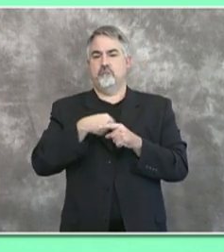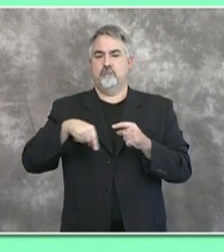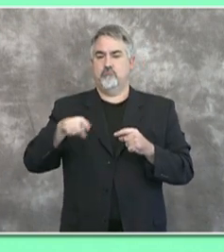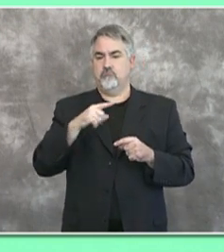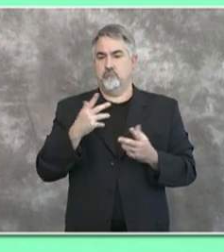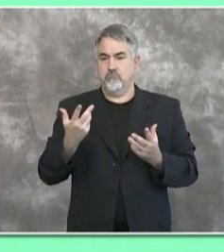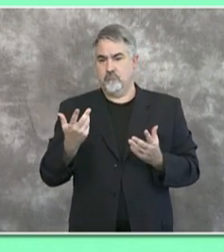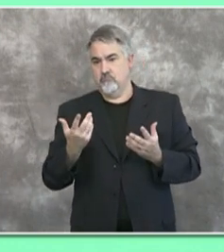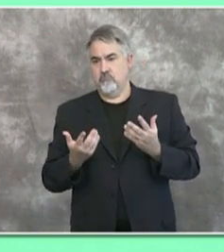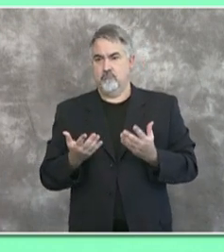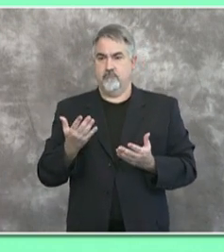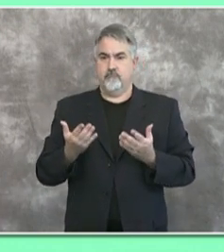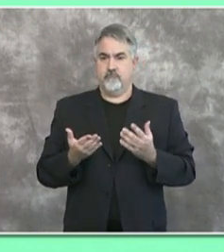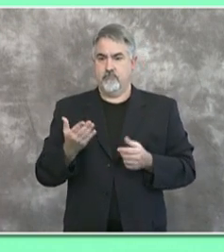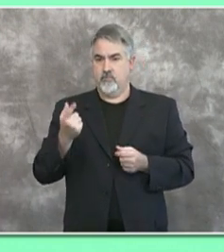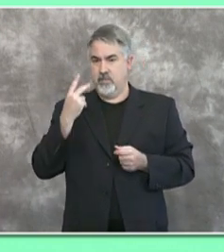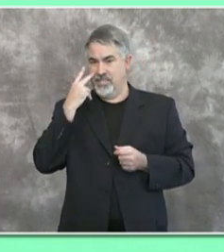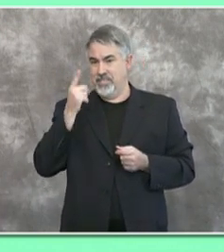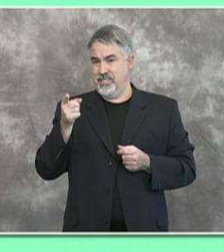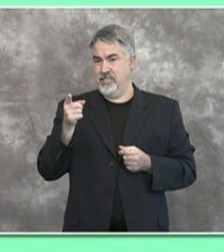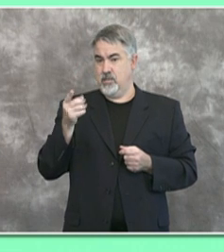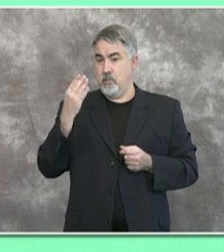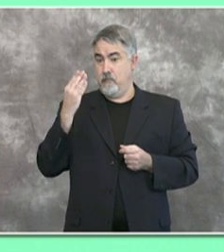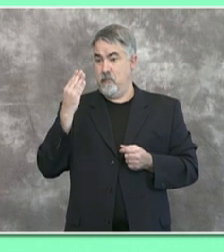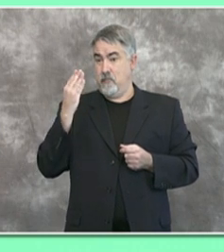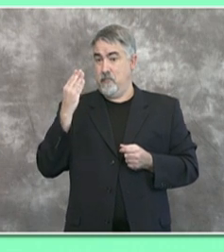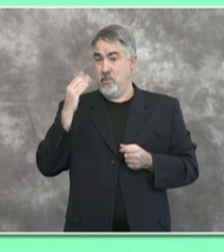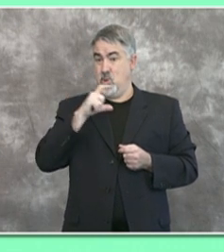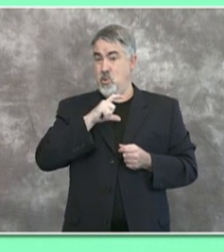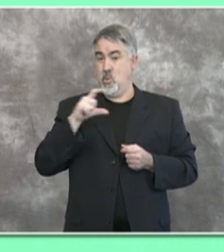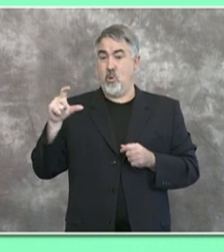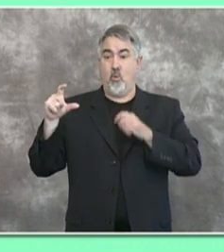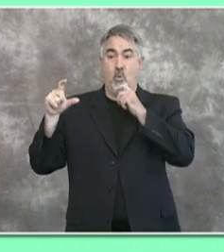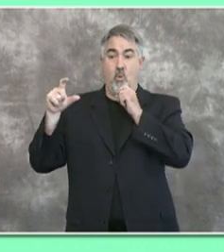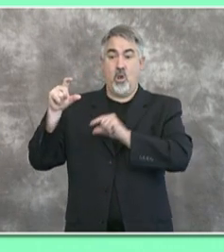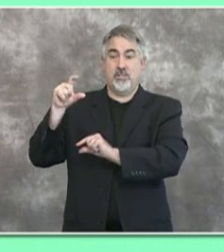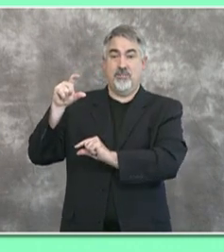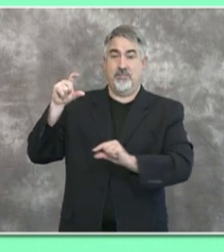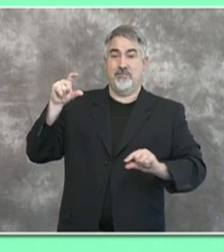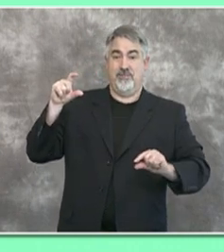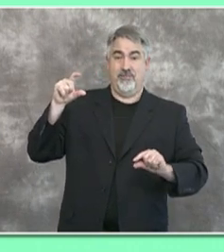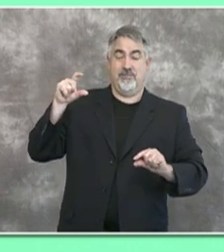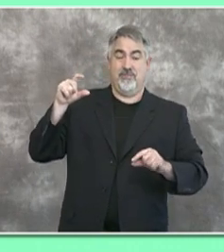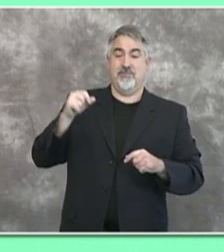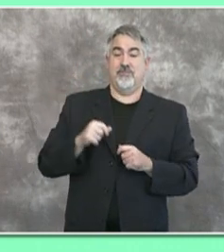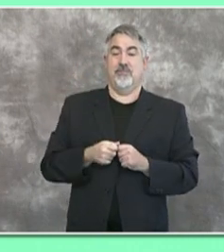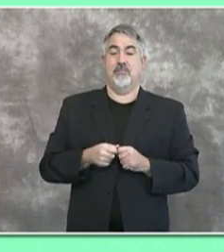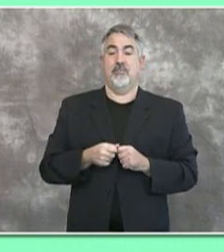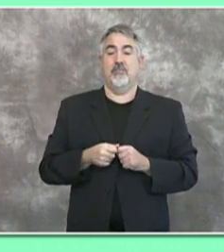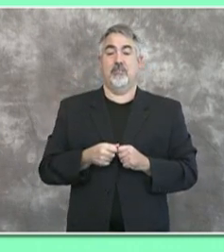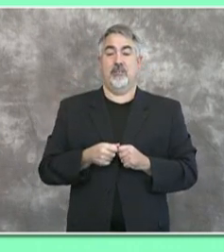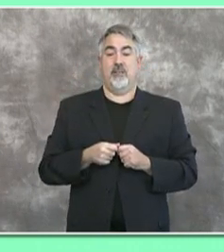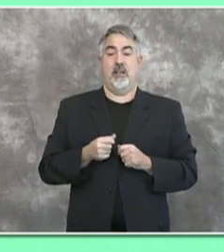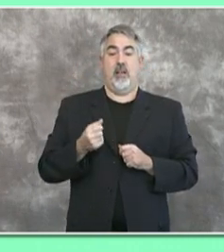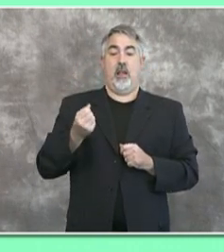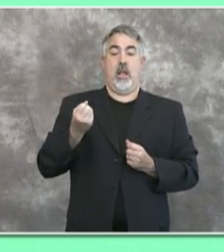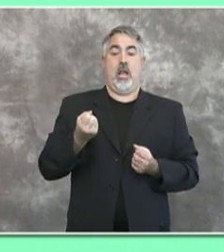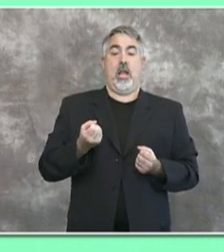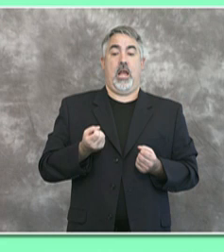the blue and orange line represents the total number of beds occupied in our